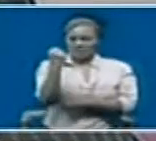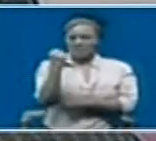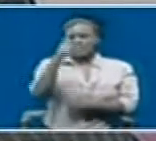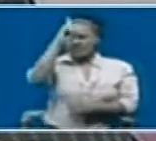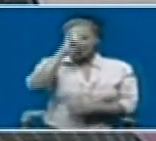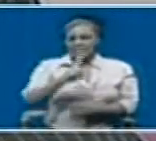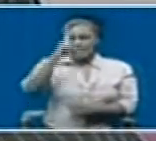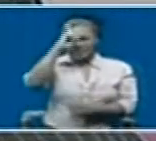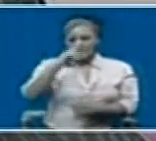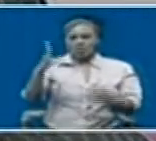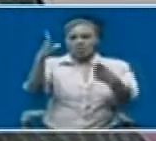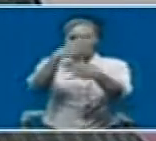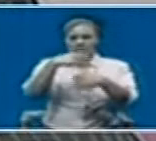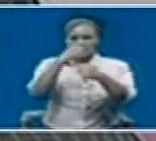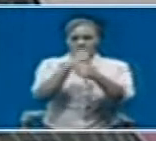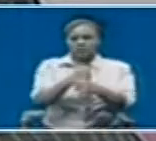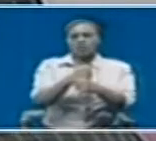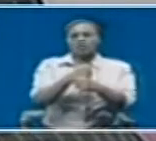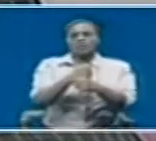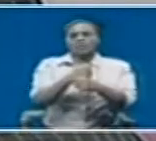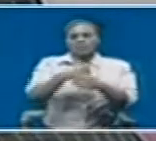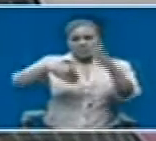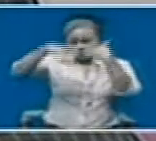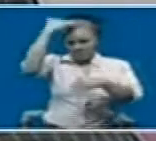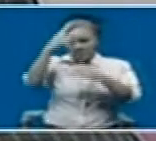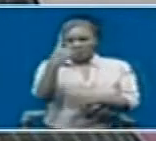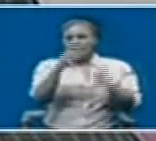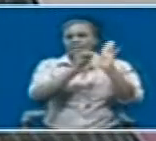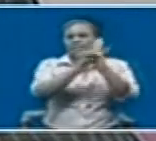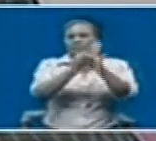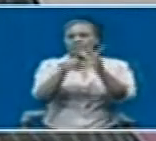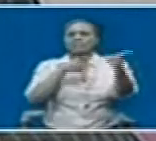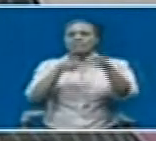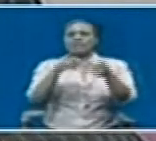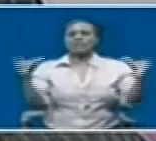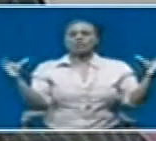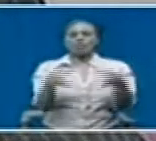serious industry university linkages. One of them, for instance, is the Safaricom